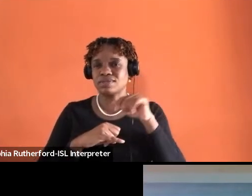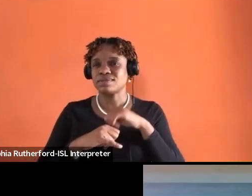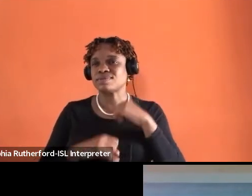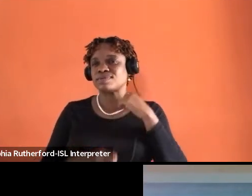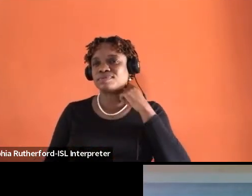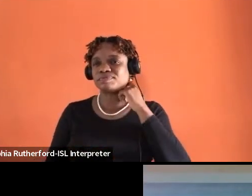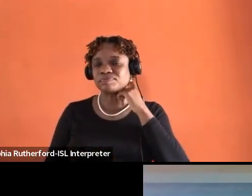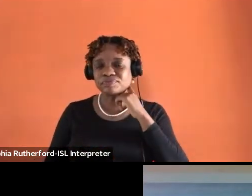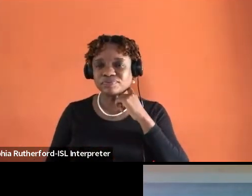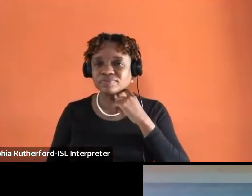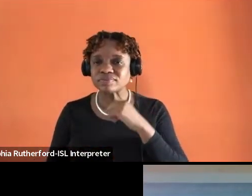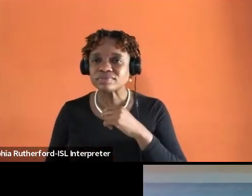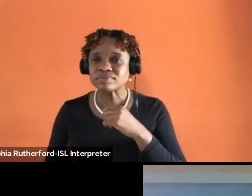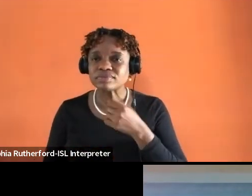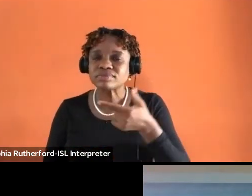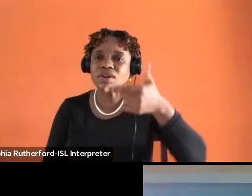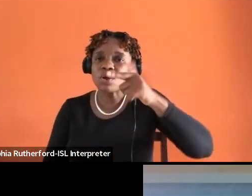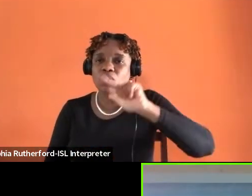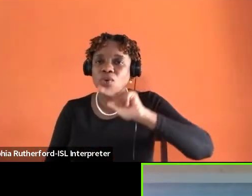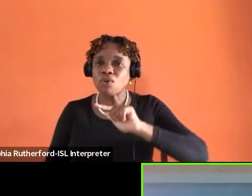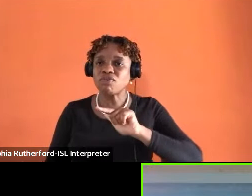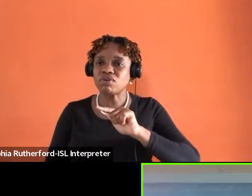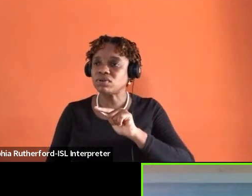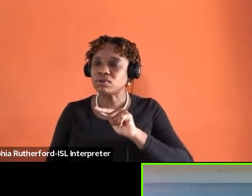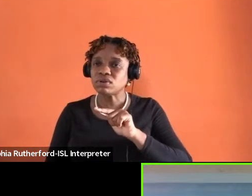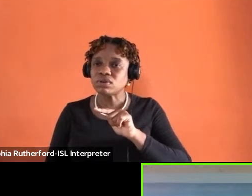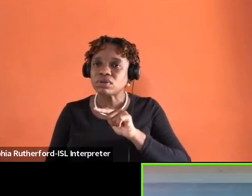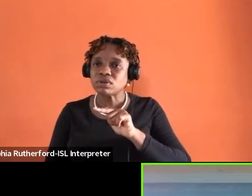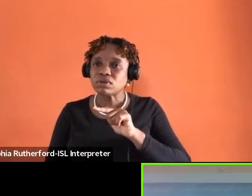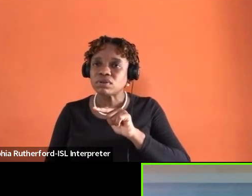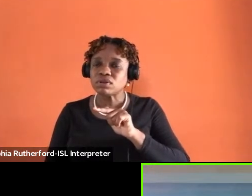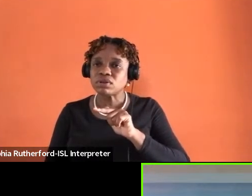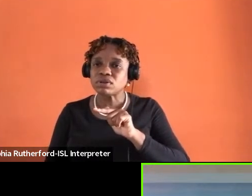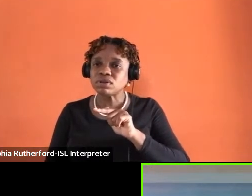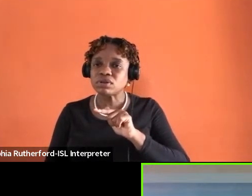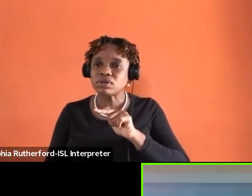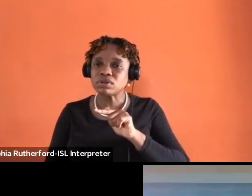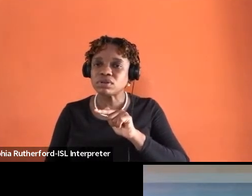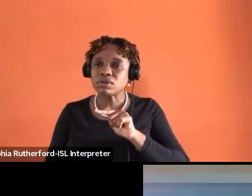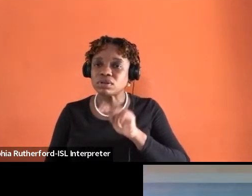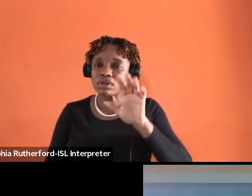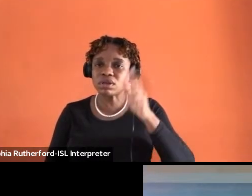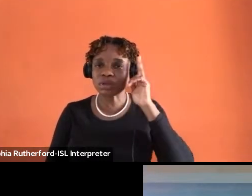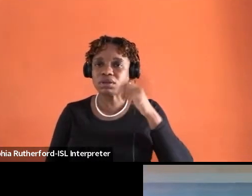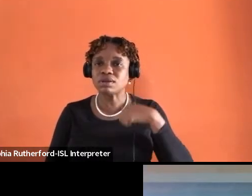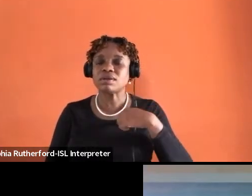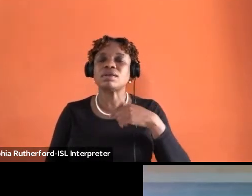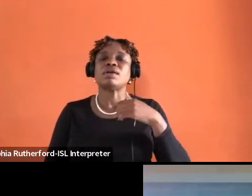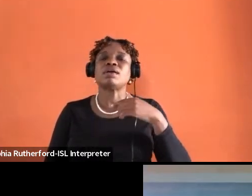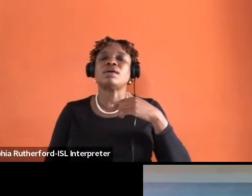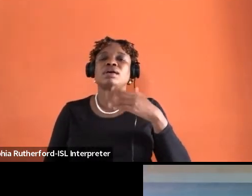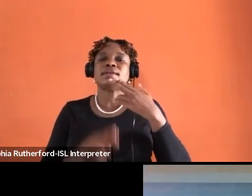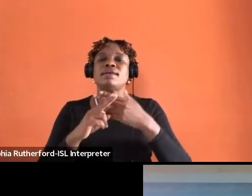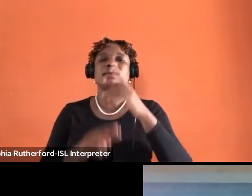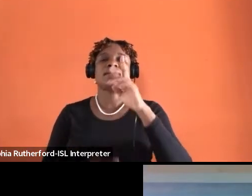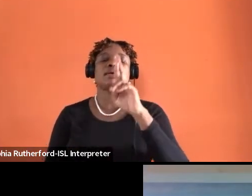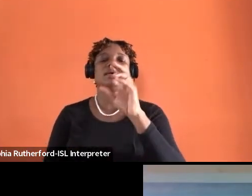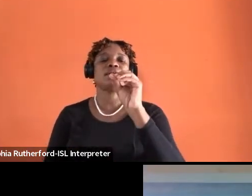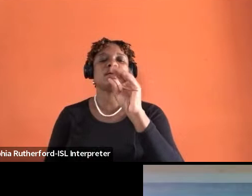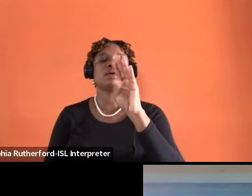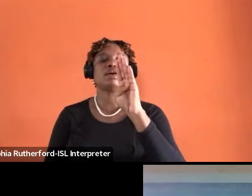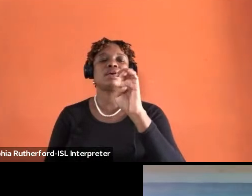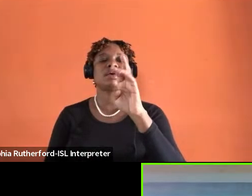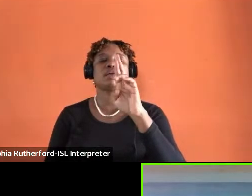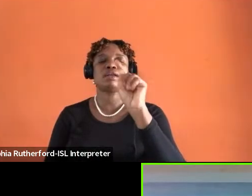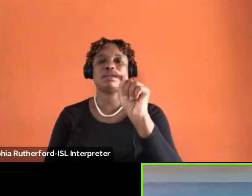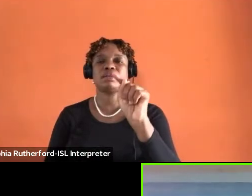All right, is that over to me now, Conrad? Sorry? All right, just making sure you can hear me. All right, this is Robert Blake. Robert Blake, hold on, Robert.